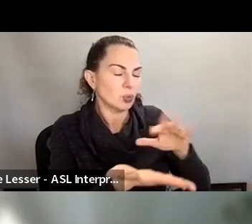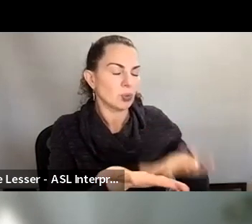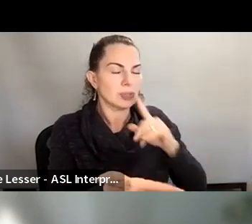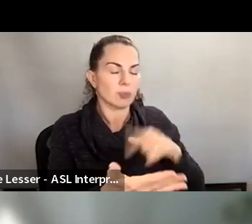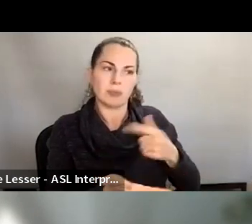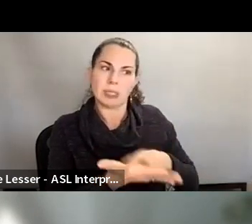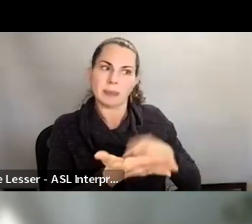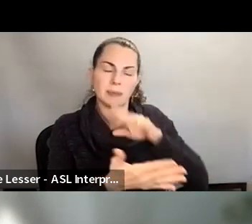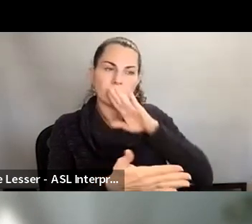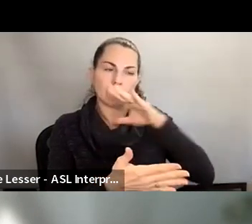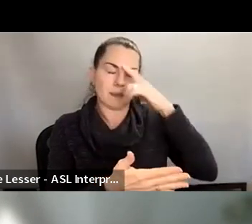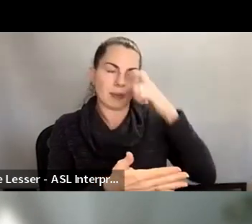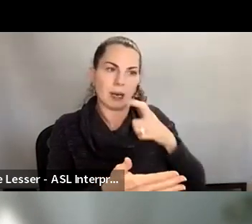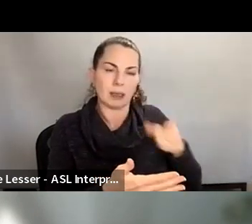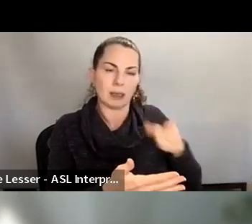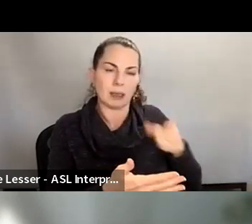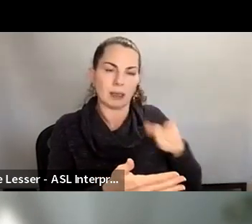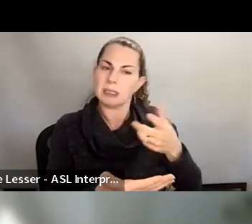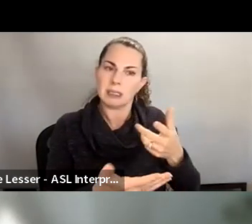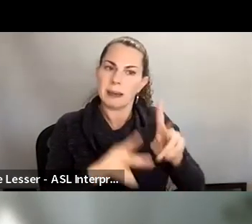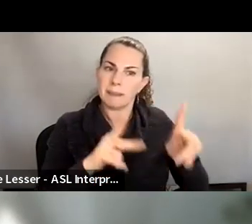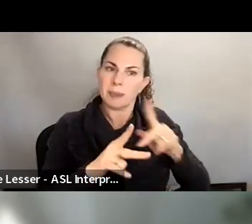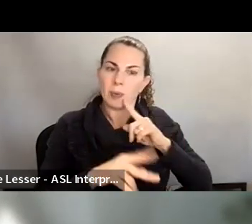somebody has to stand for them.